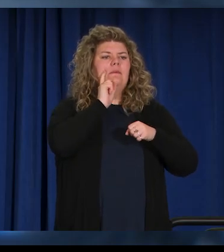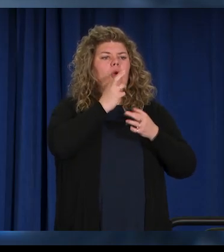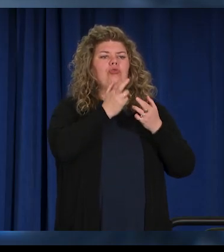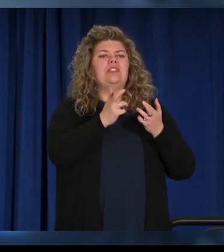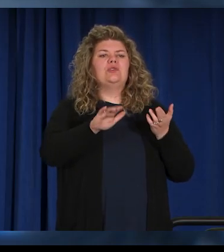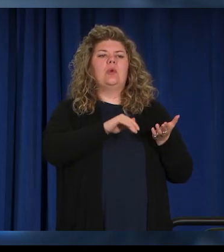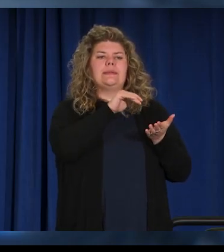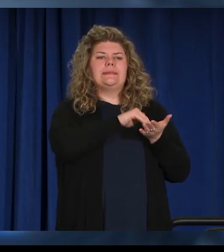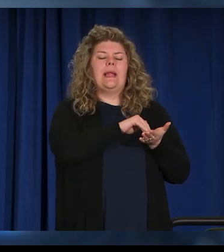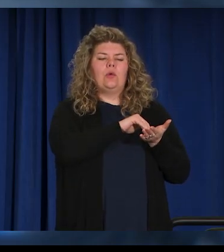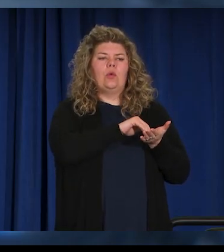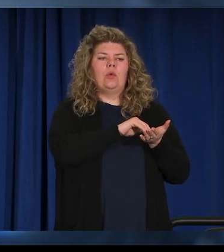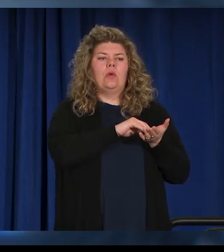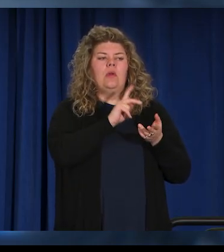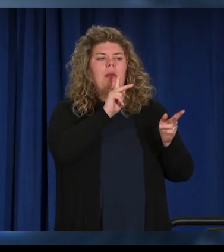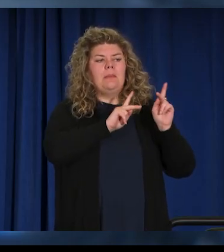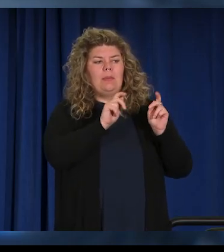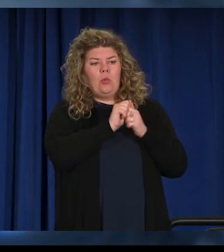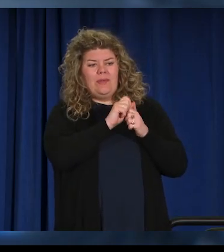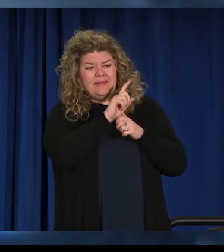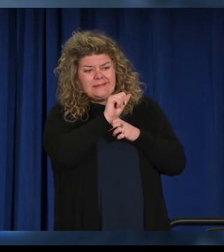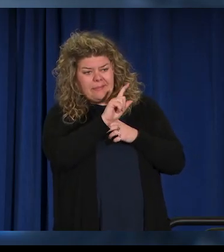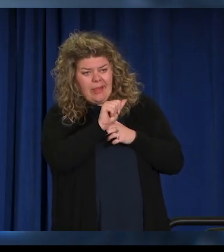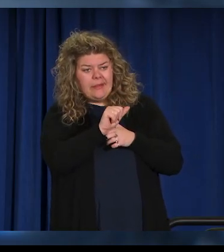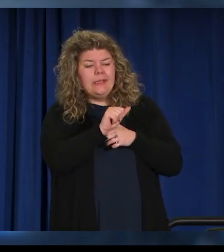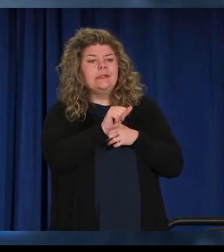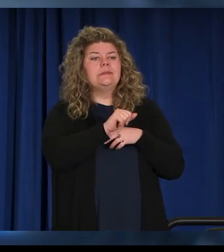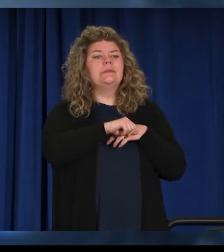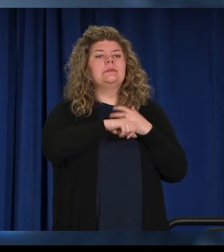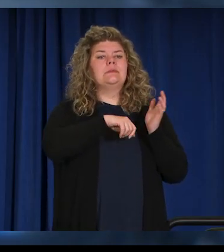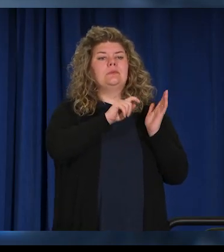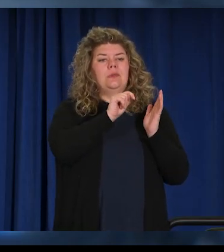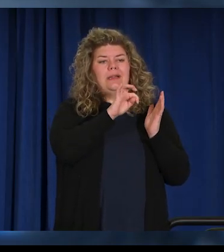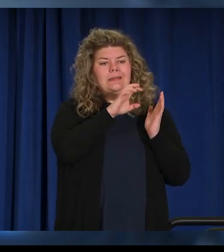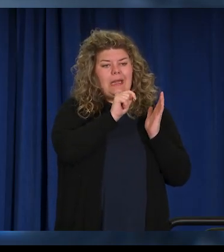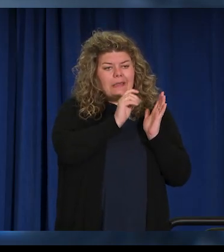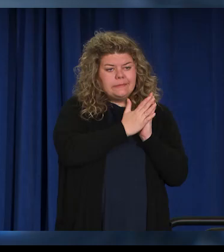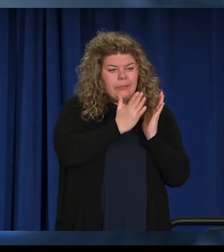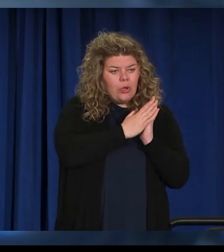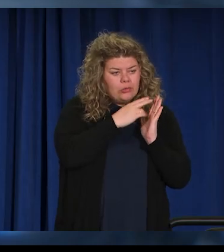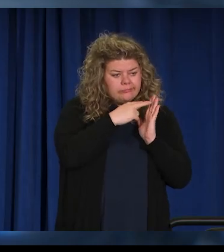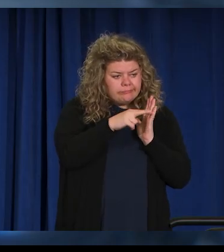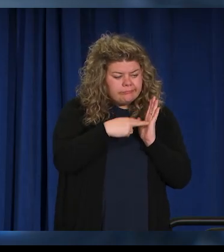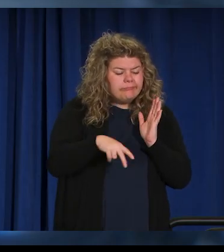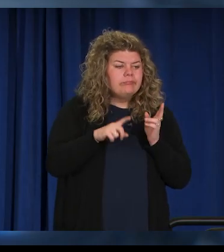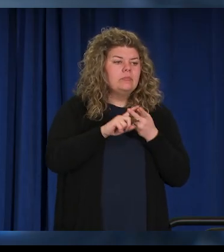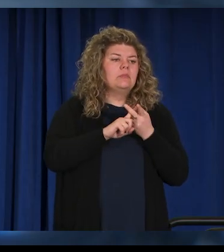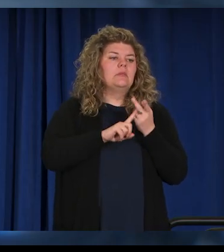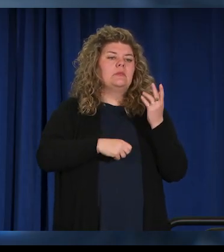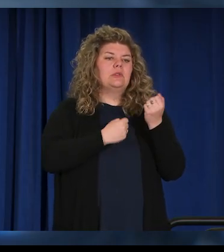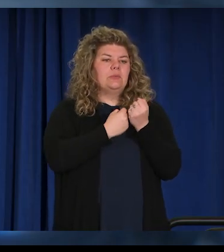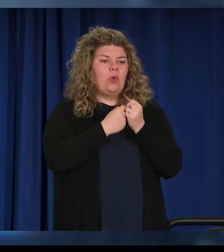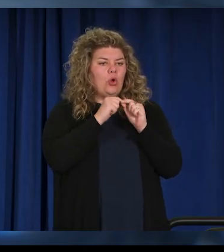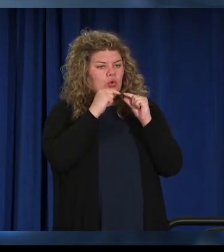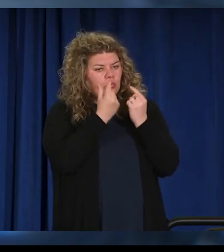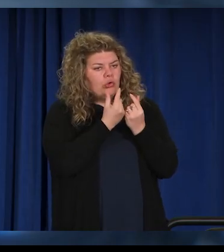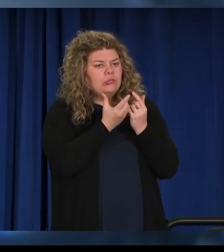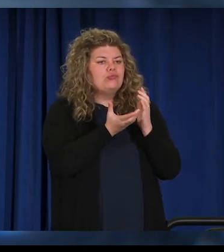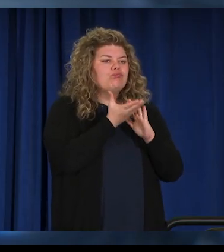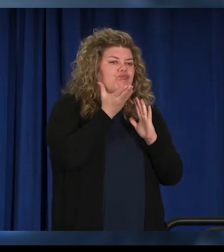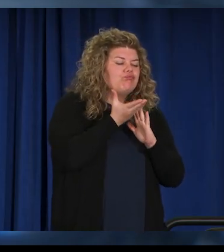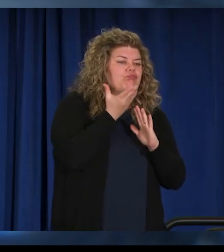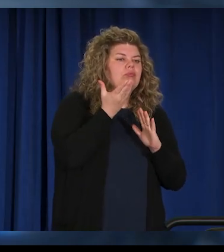Center for Persons with Disabilities, remediating textbooks, tutoring students, and running support groups for students